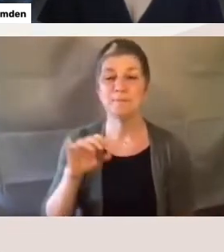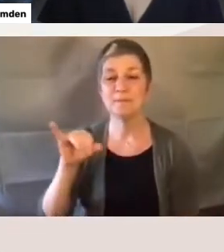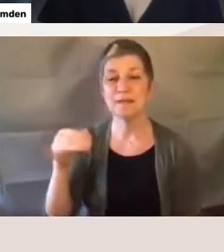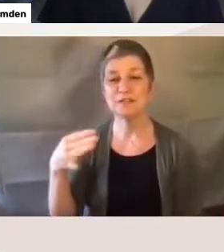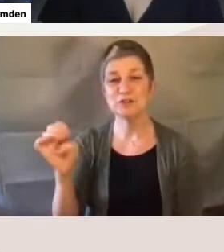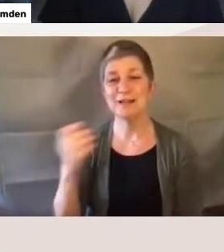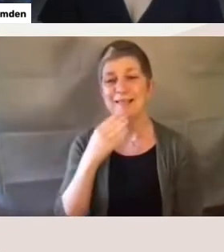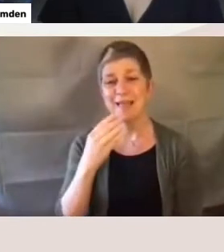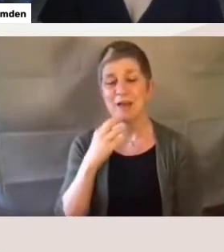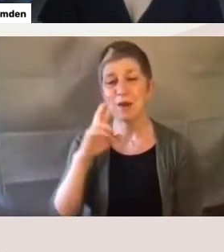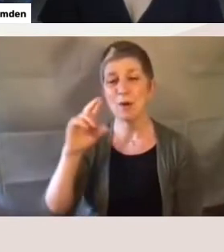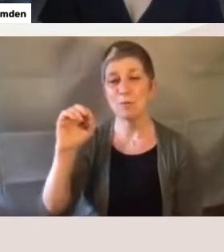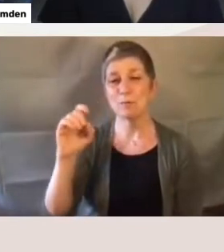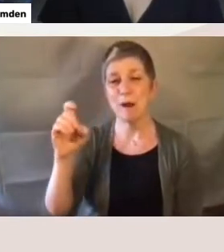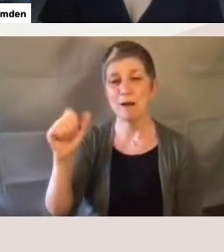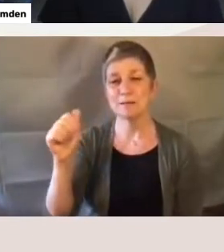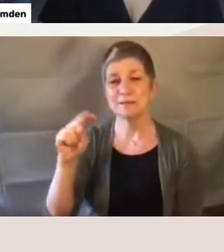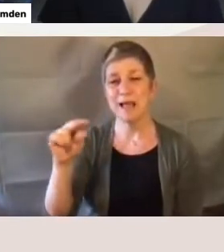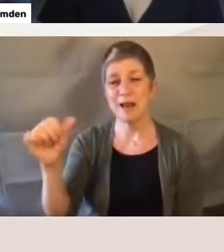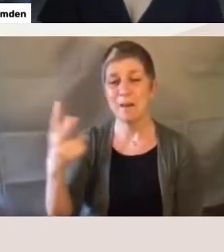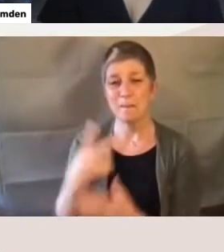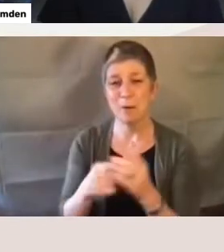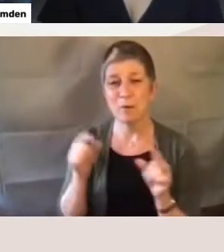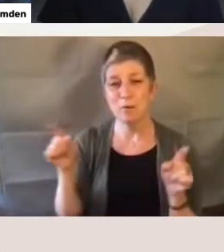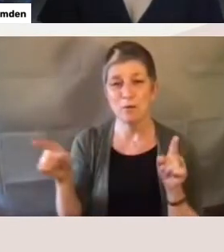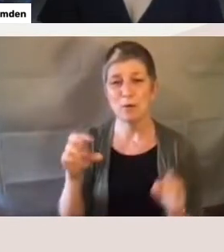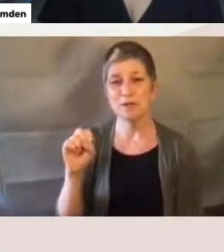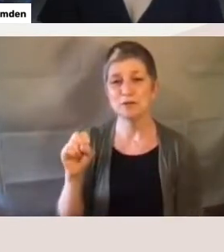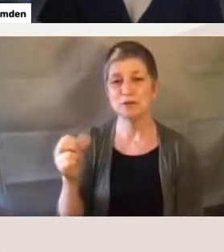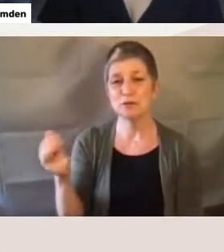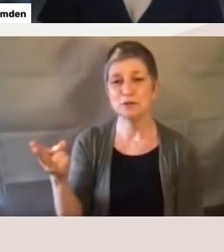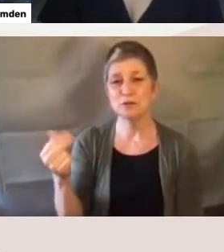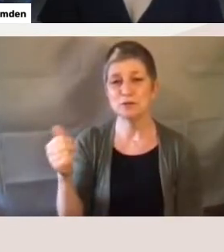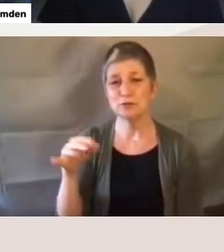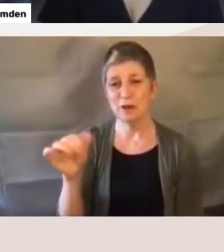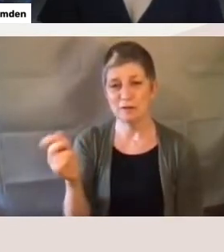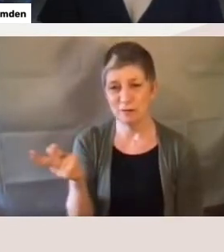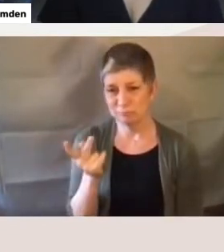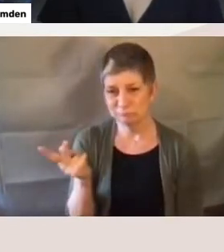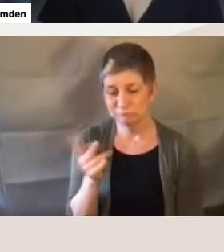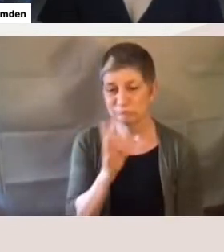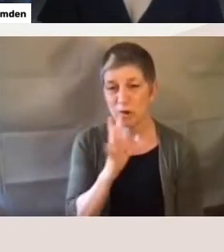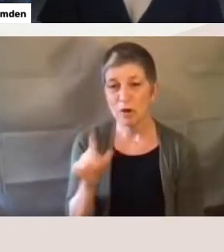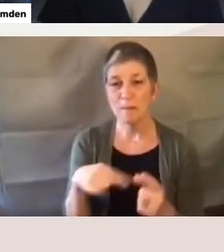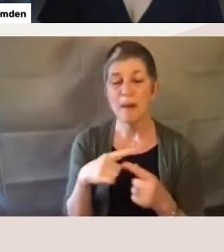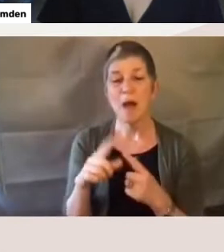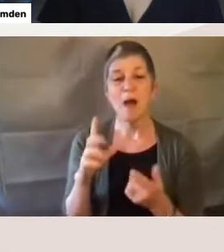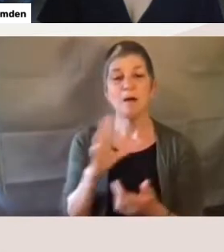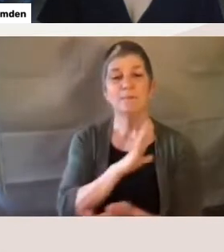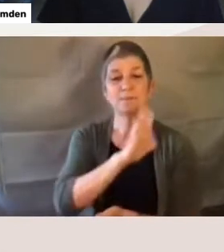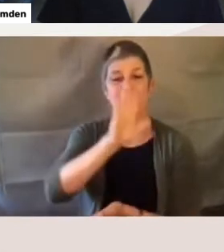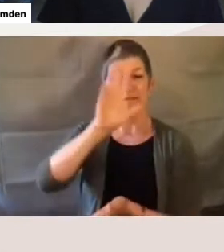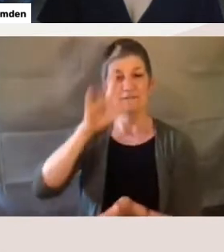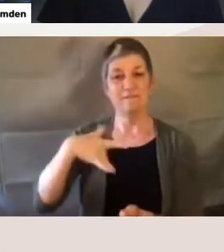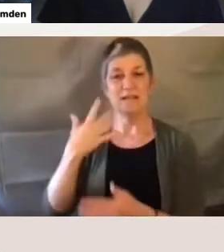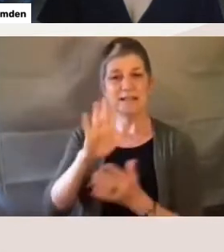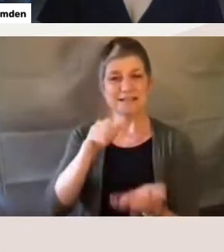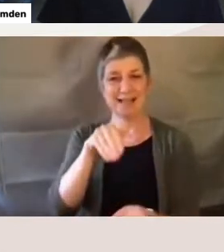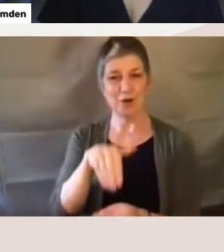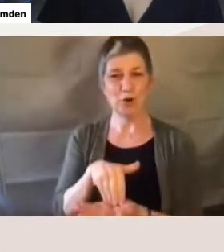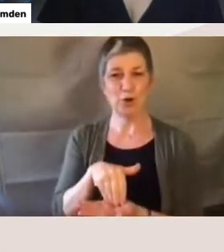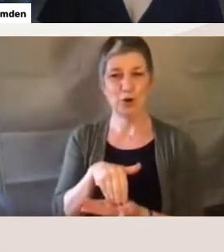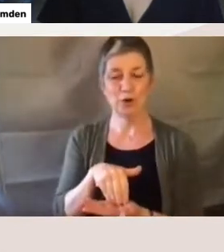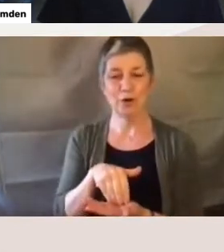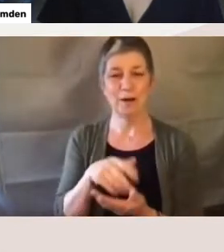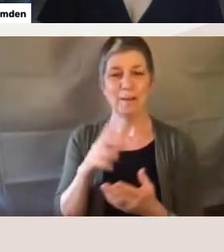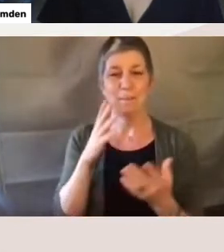Thanks, Mhm. Roxana. And I think both you and Shanta sort of talked about centering yourselves,